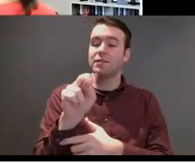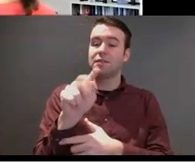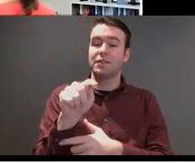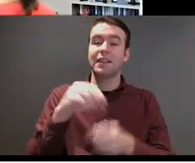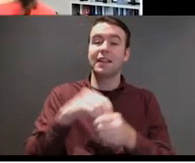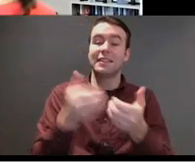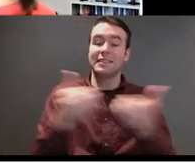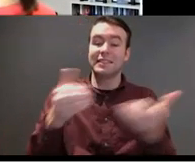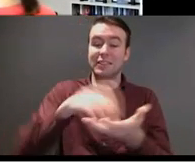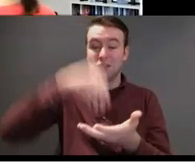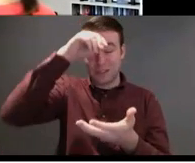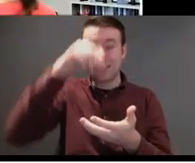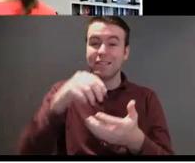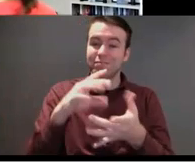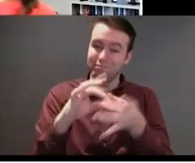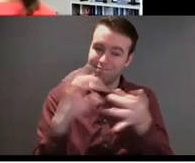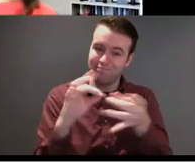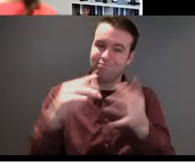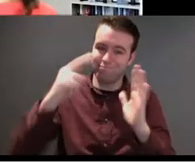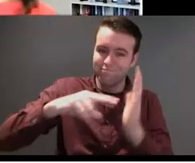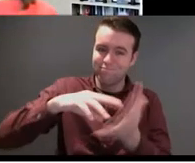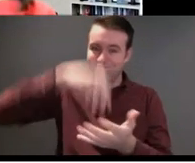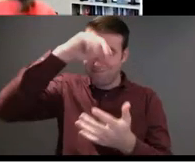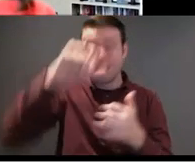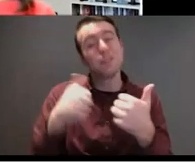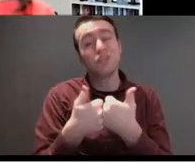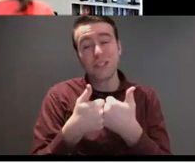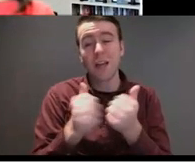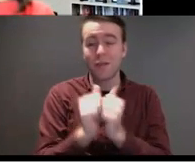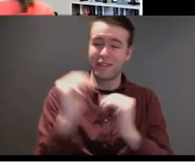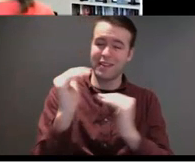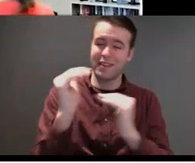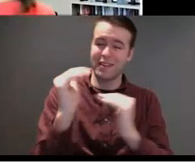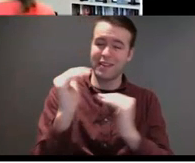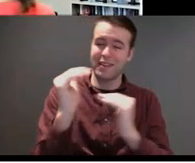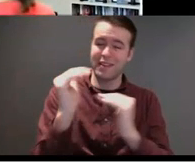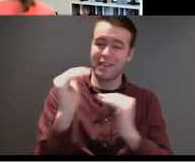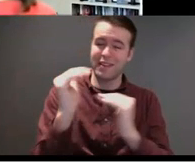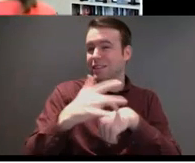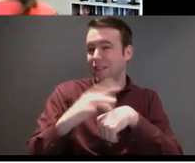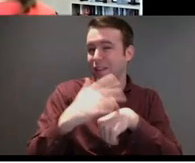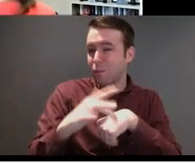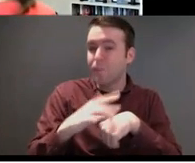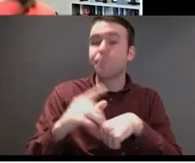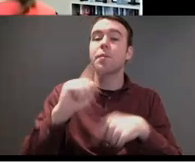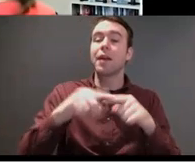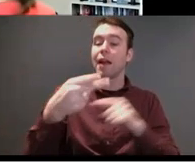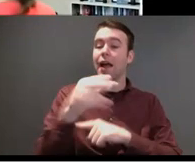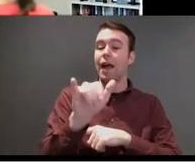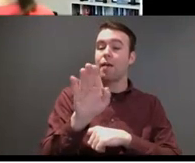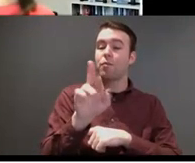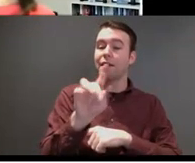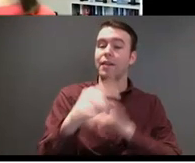learning has been quite challenging, given the limited amount of time that's available, a hybrid